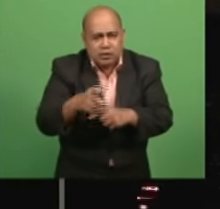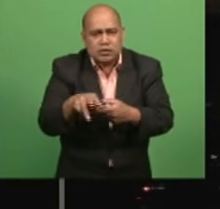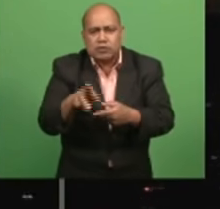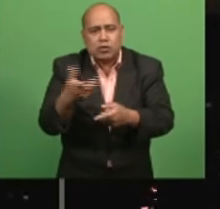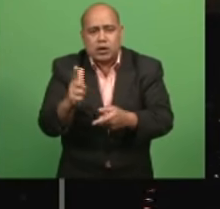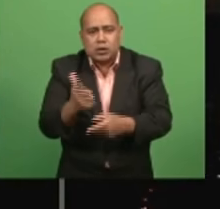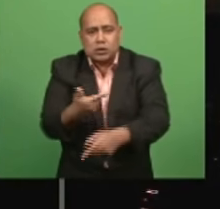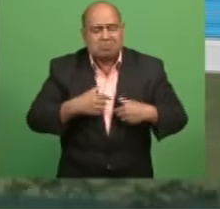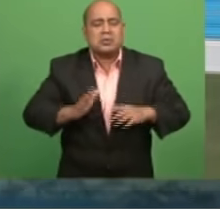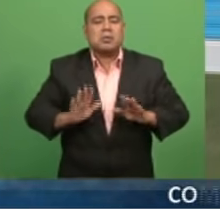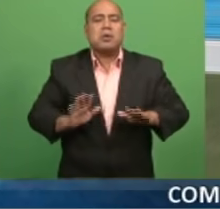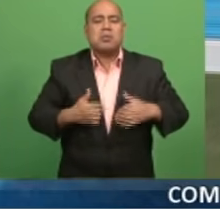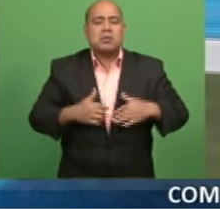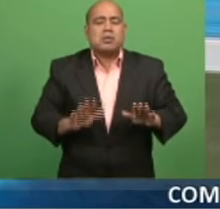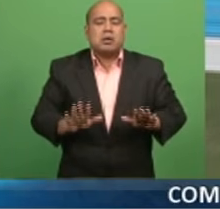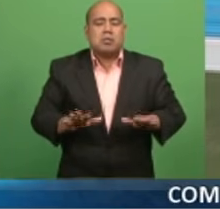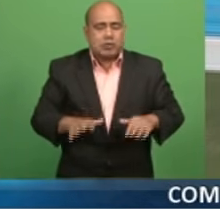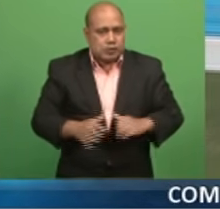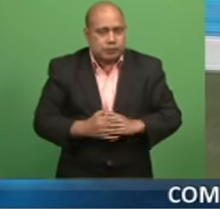a significant step.